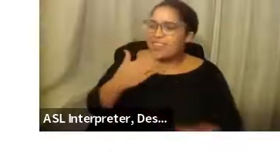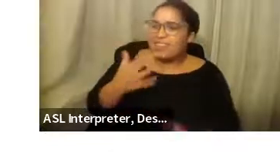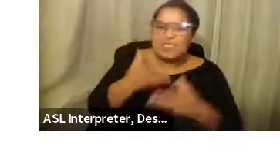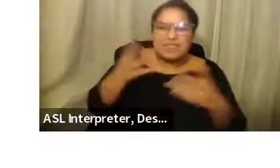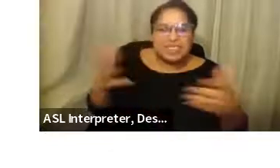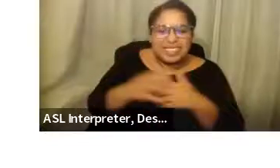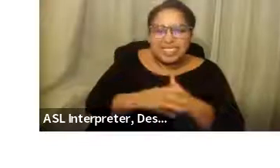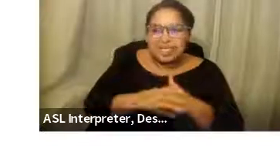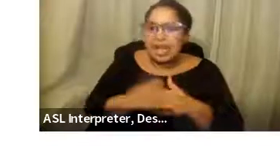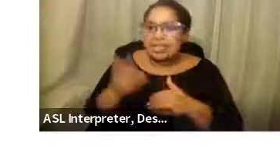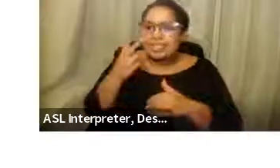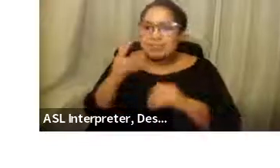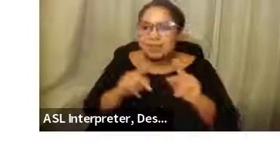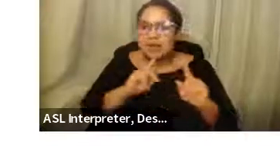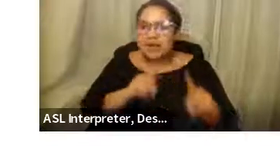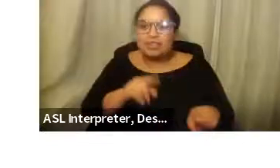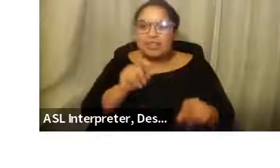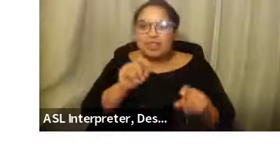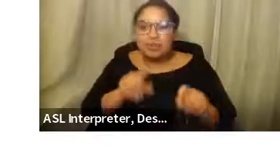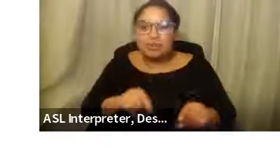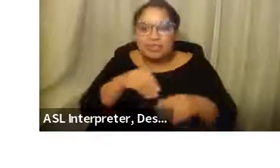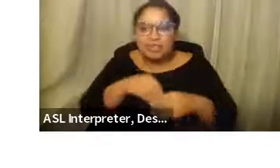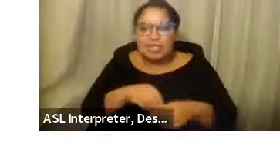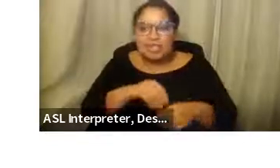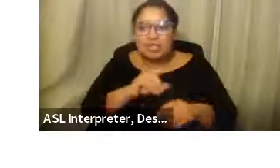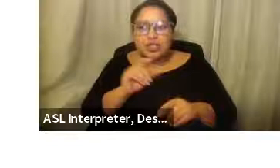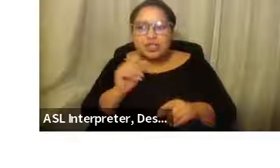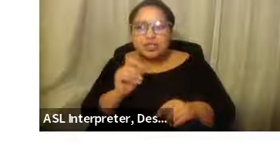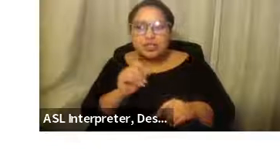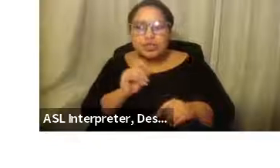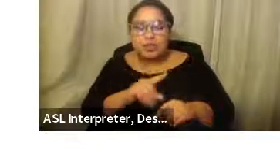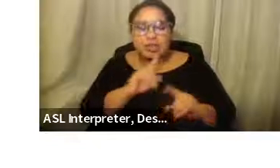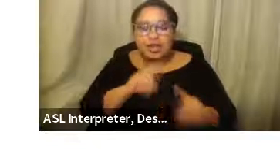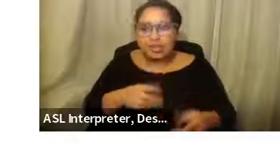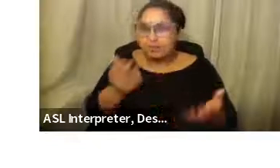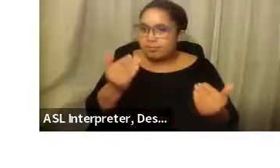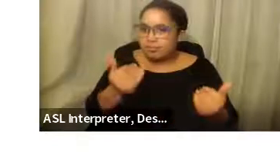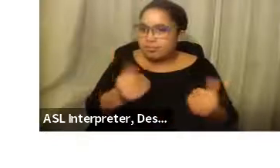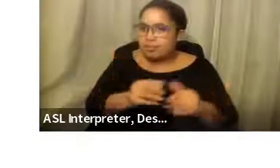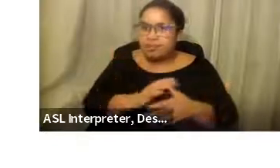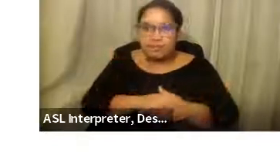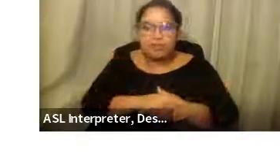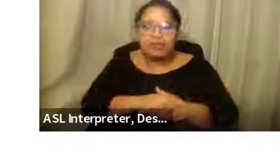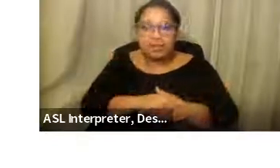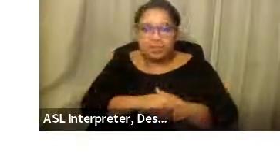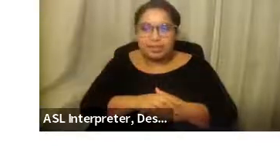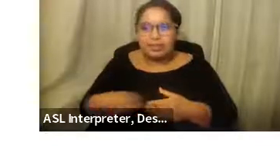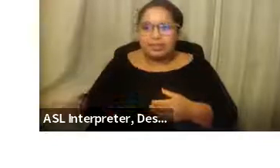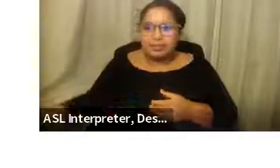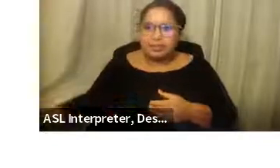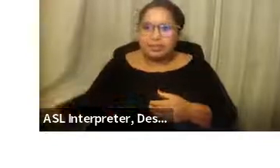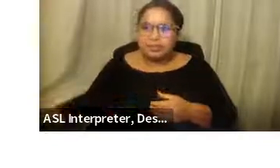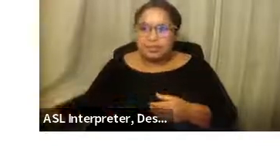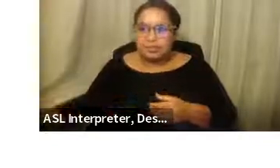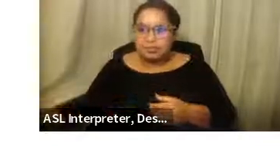Okay, I know folks are answering questions in the Q&A, and please keep those questions coming. I will refer to those after I get to the